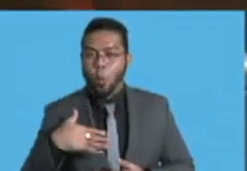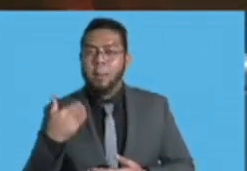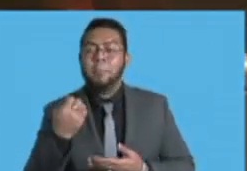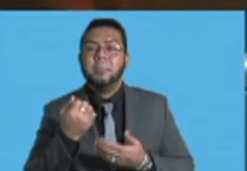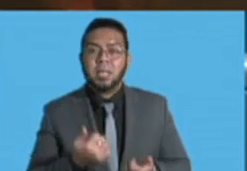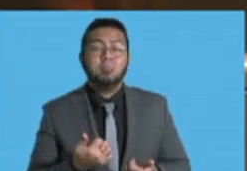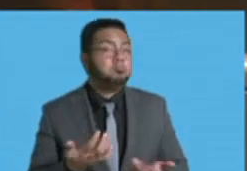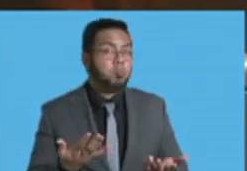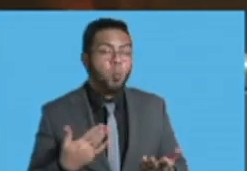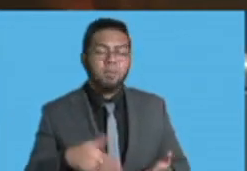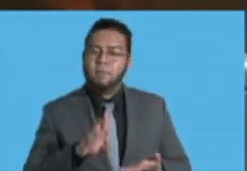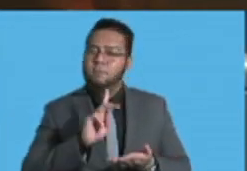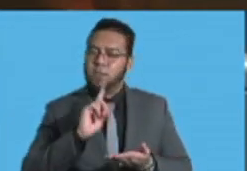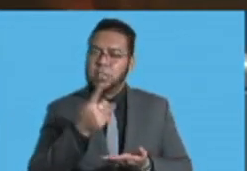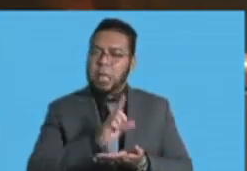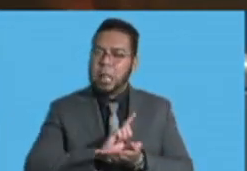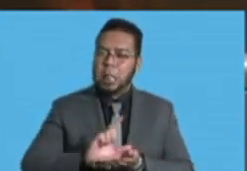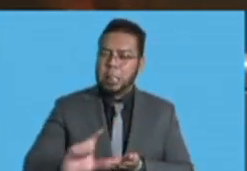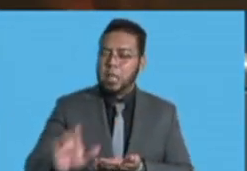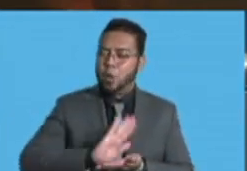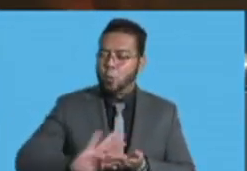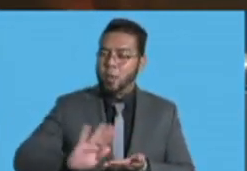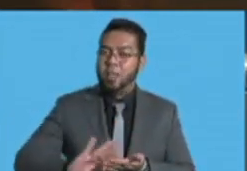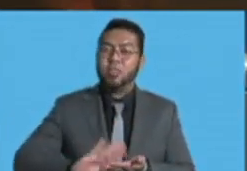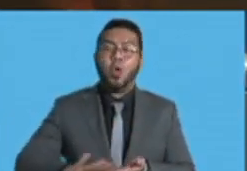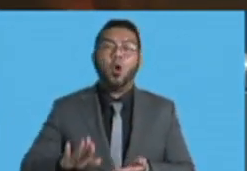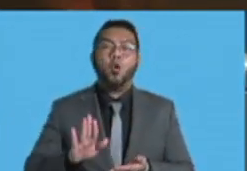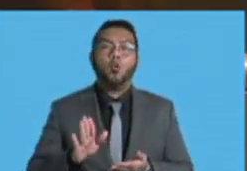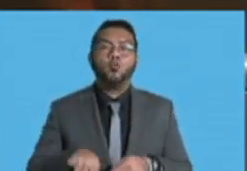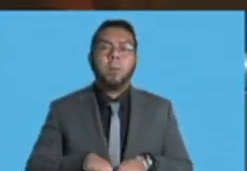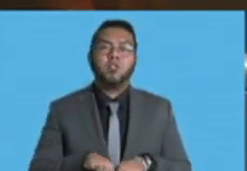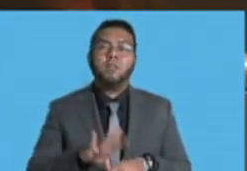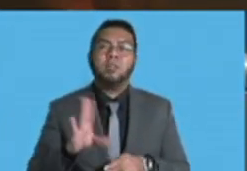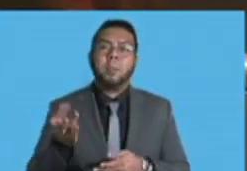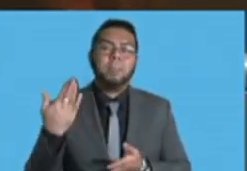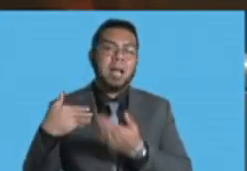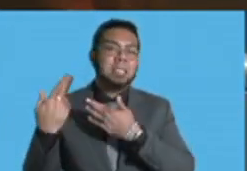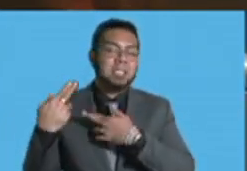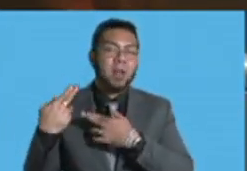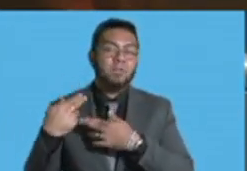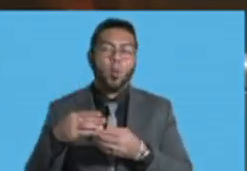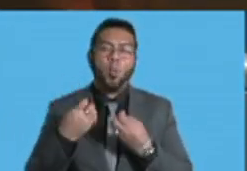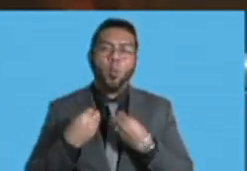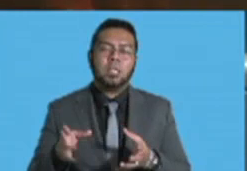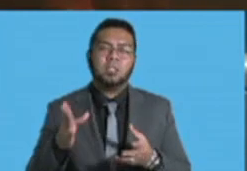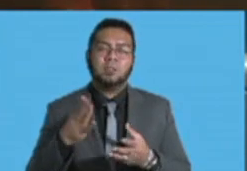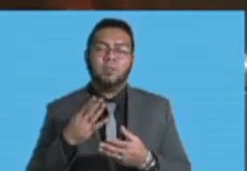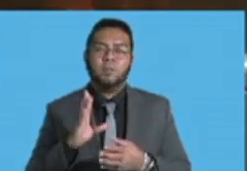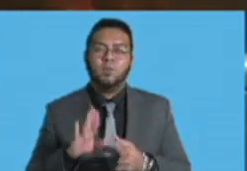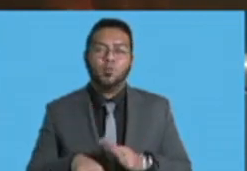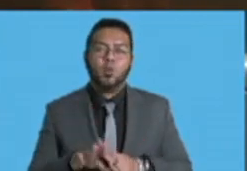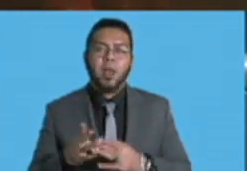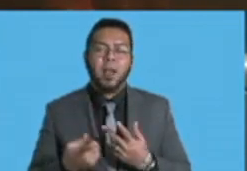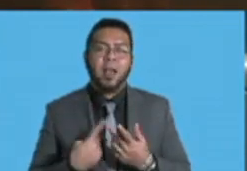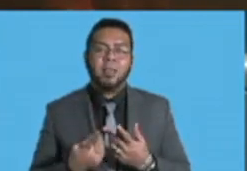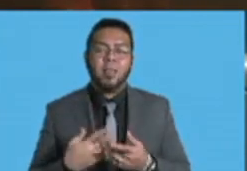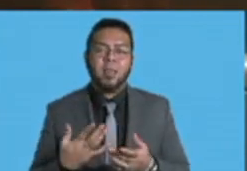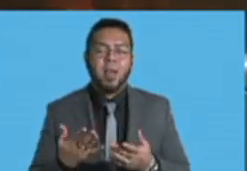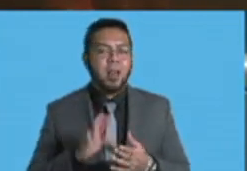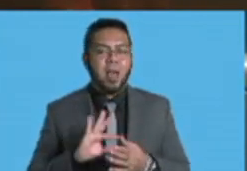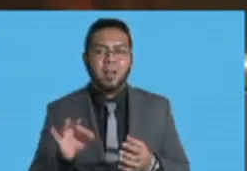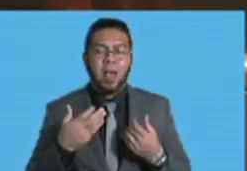clear away the rubbish of the past and rid ourselves of wasteful and unhelpful